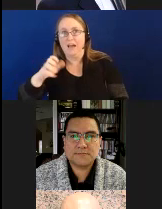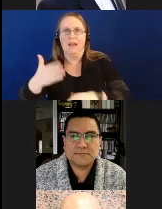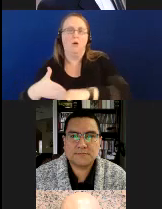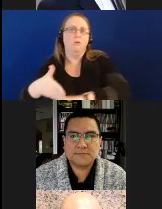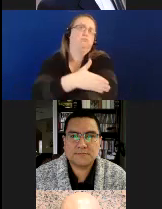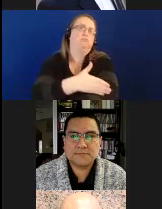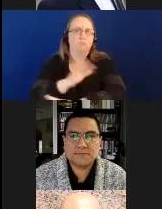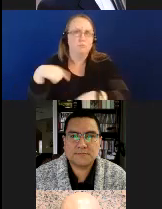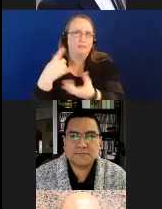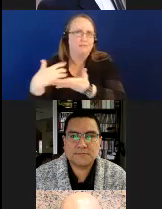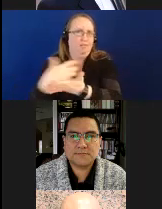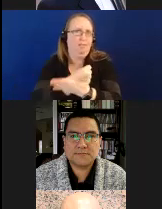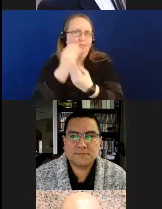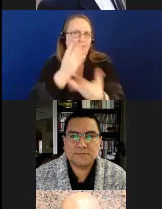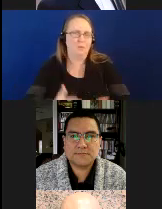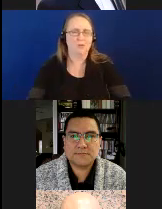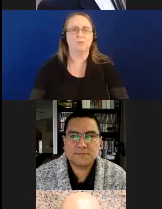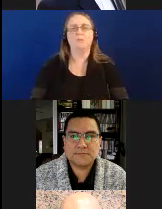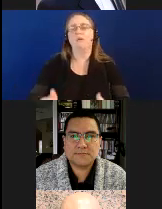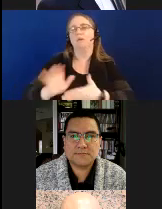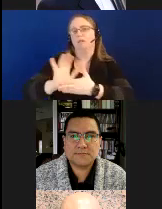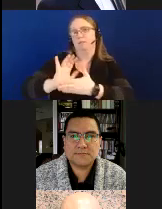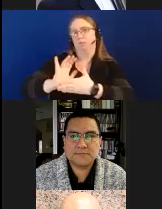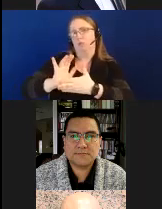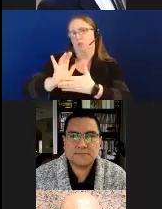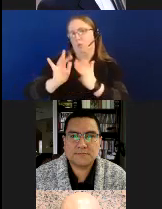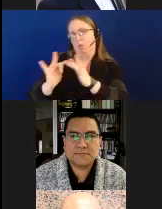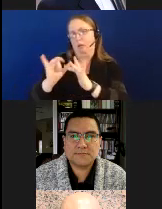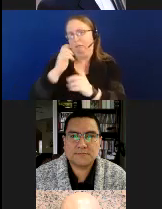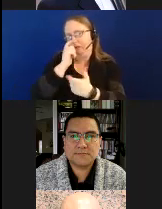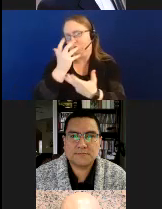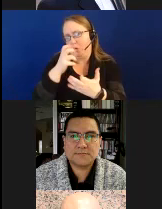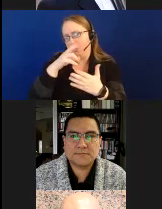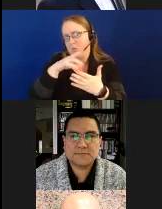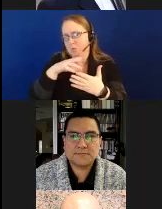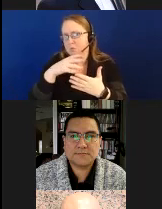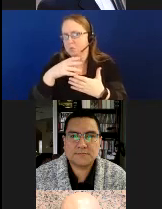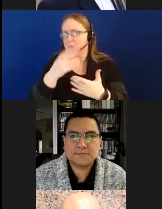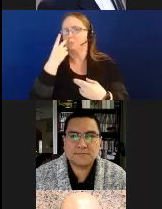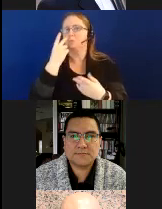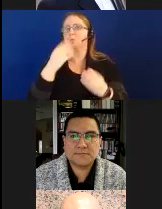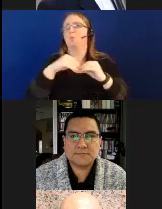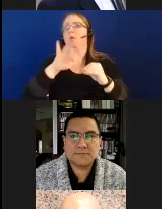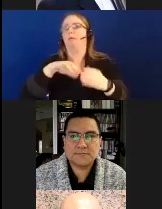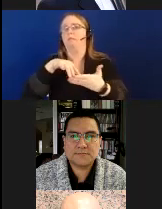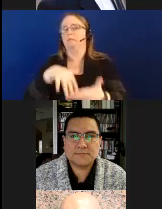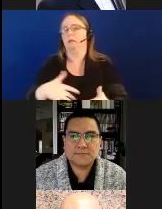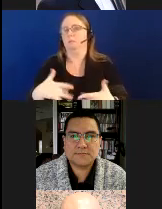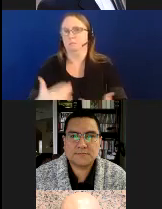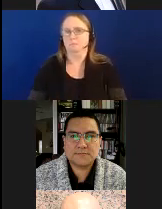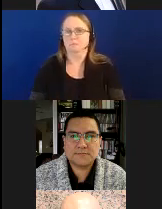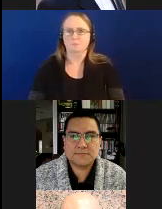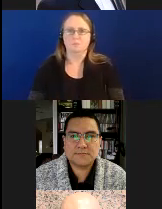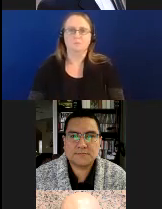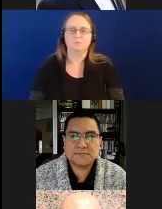time we collected this data. There is a video online if you're just interested in learning more about the outcome of that study. What's also